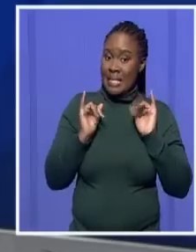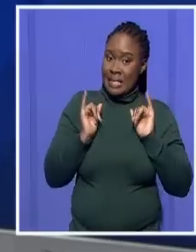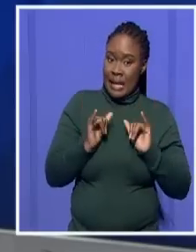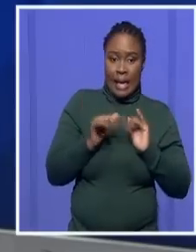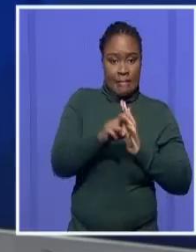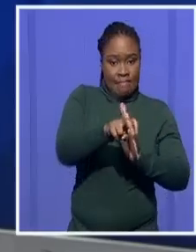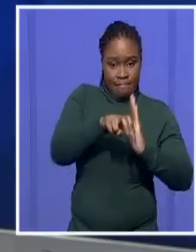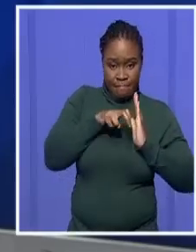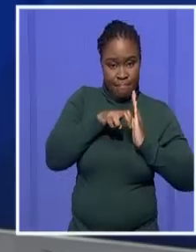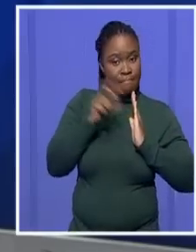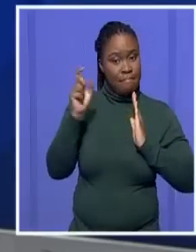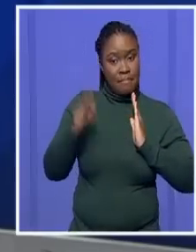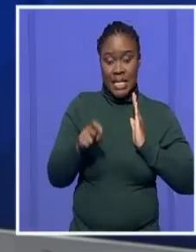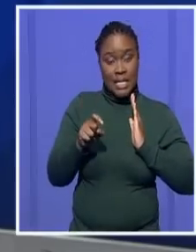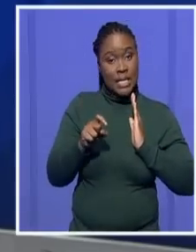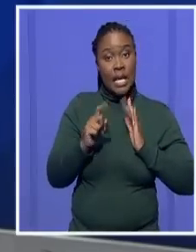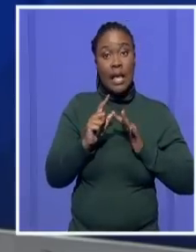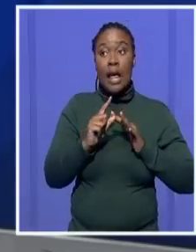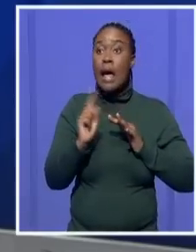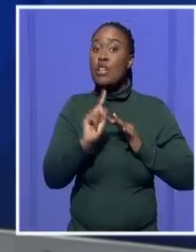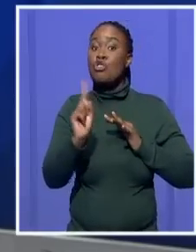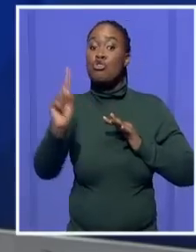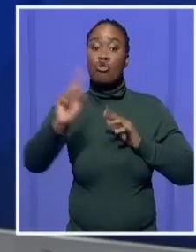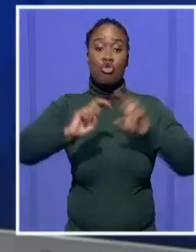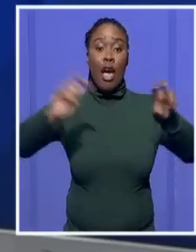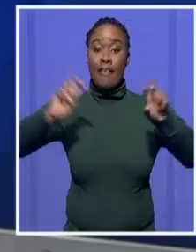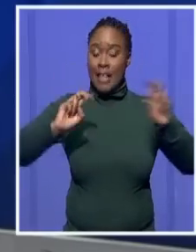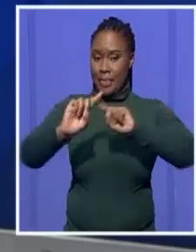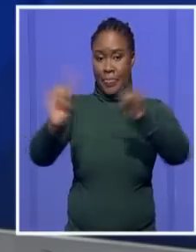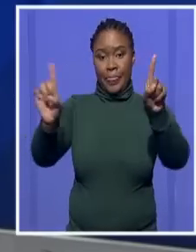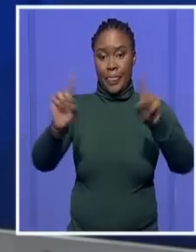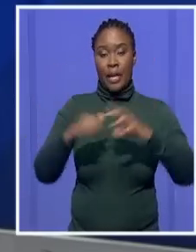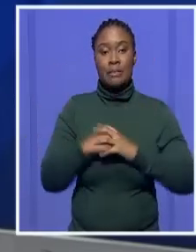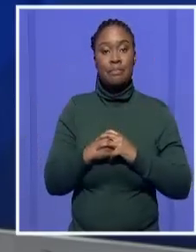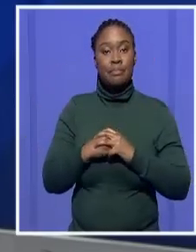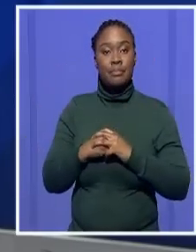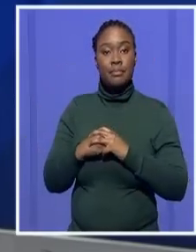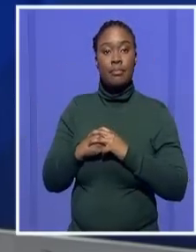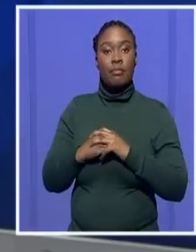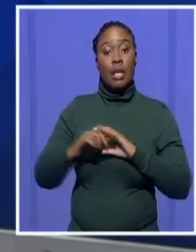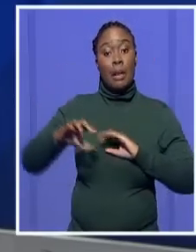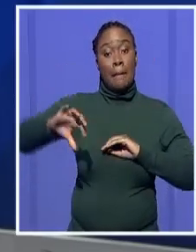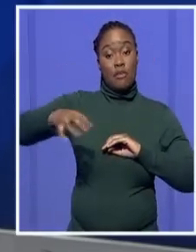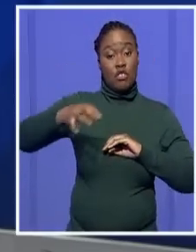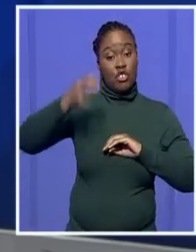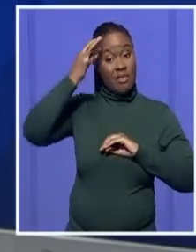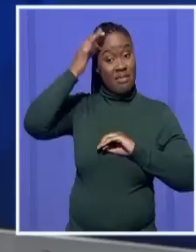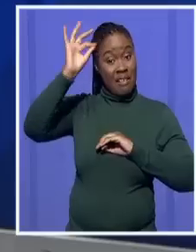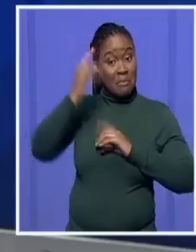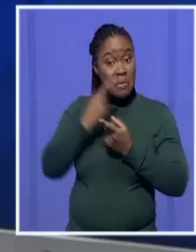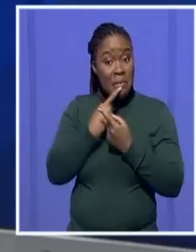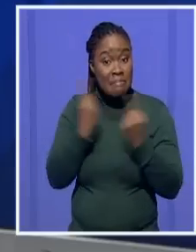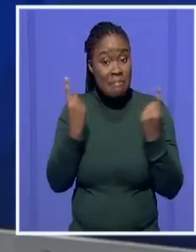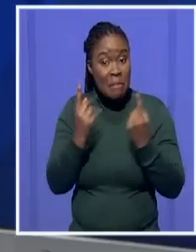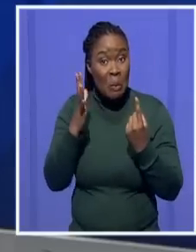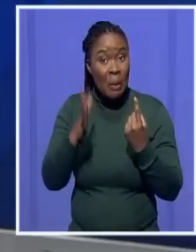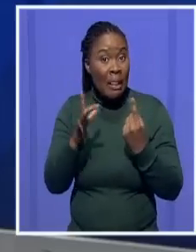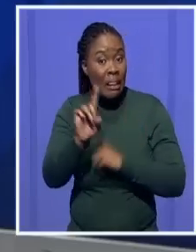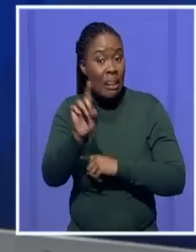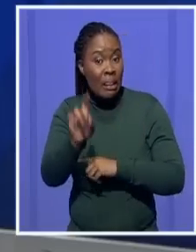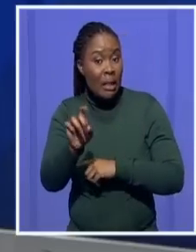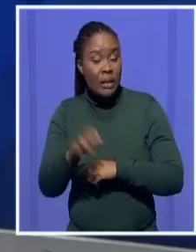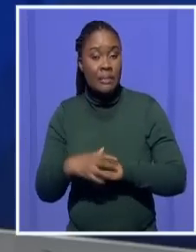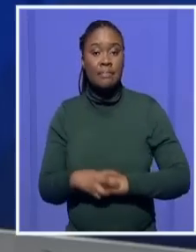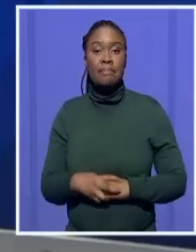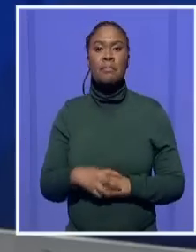go, are we expecting an update from the provincial government anytime soon? I know that